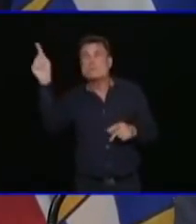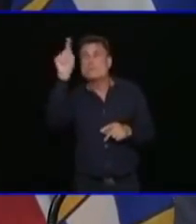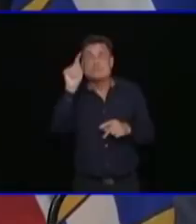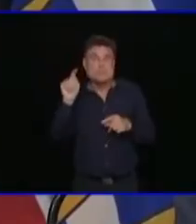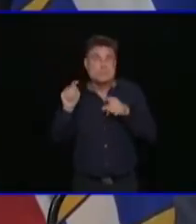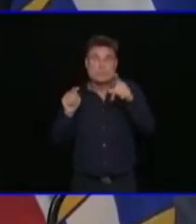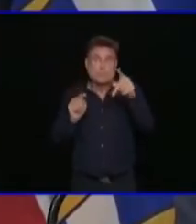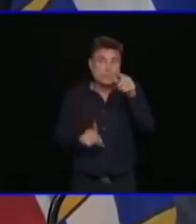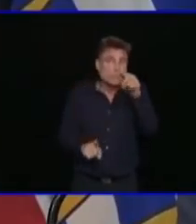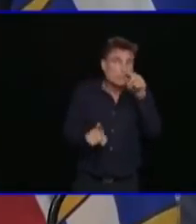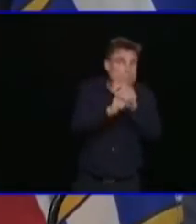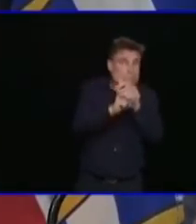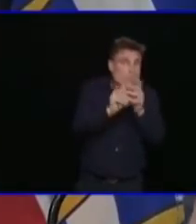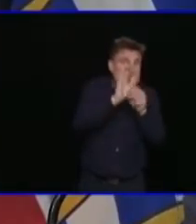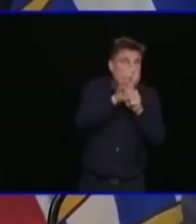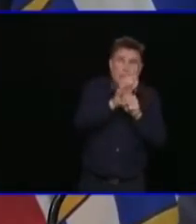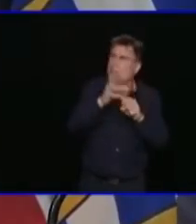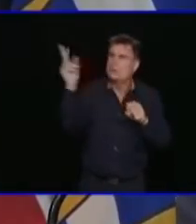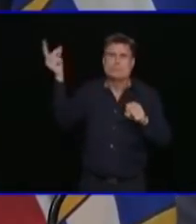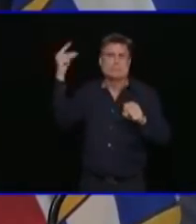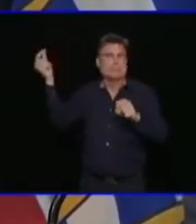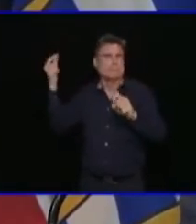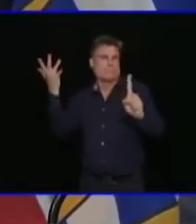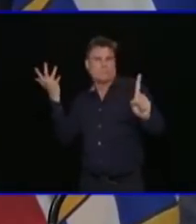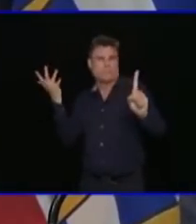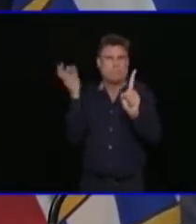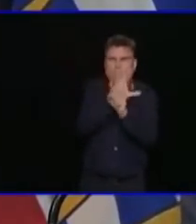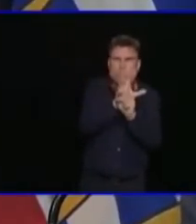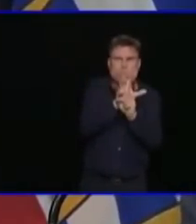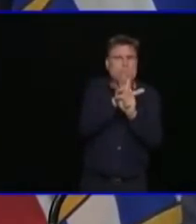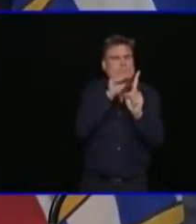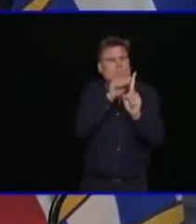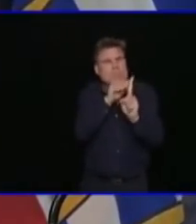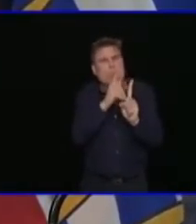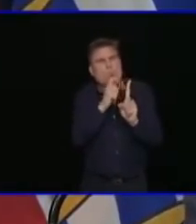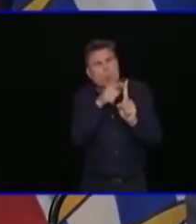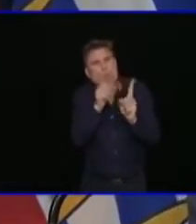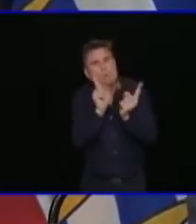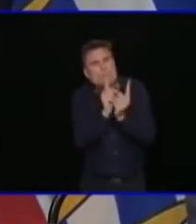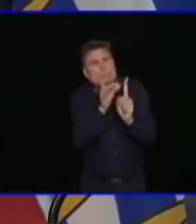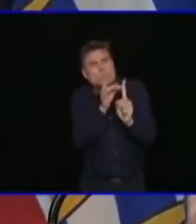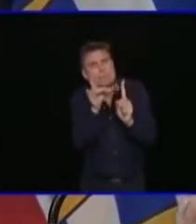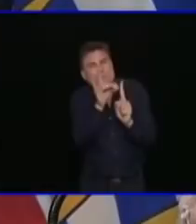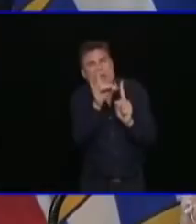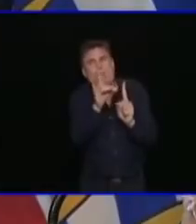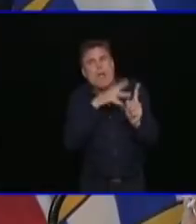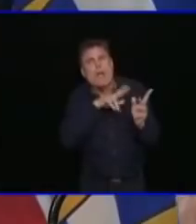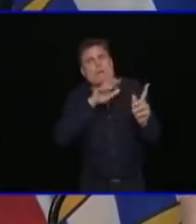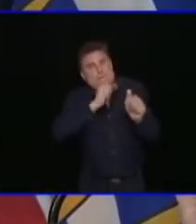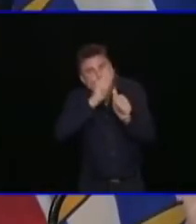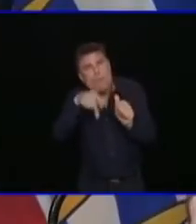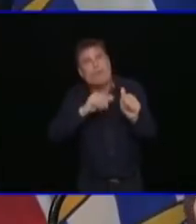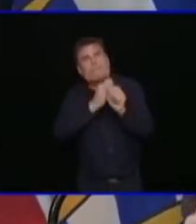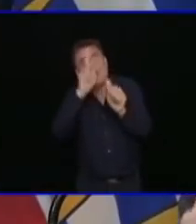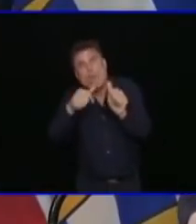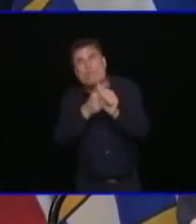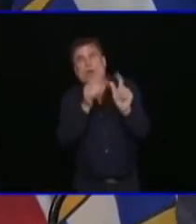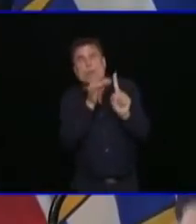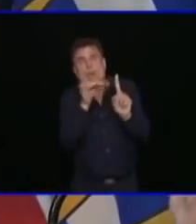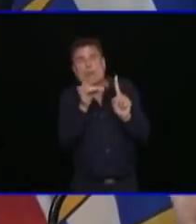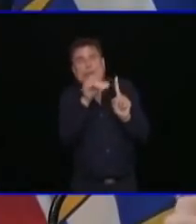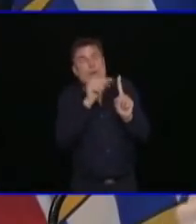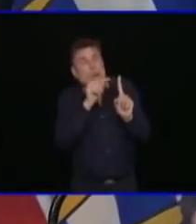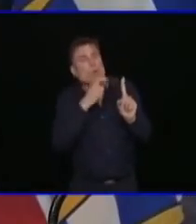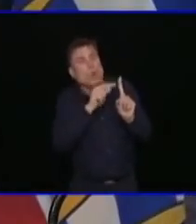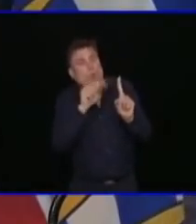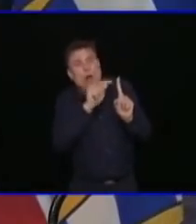what we need to do, and we know we have the means to do it here in BC. So I am confident that we can, but we need to pay attention to